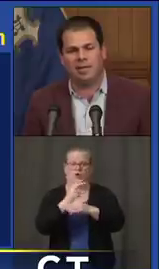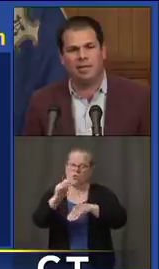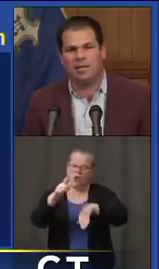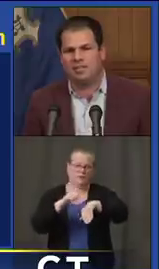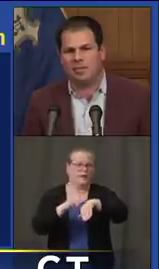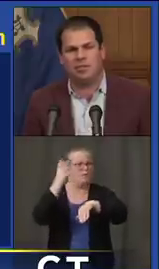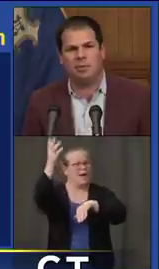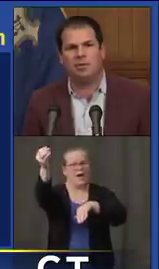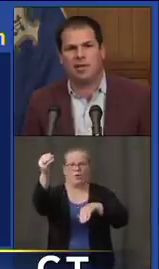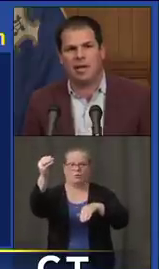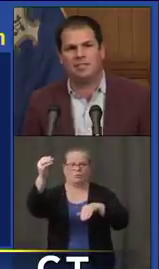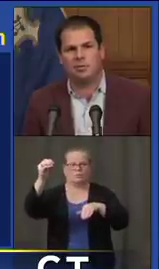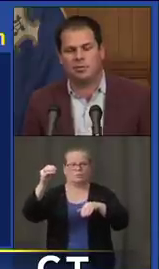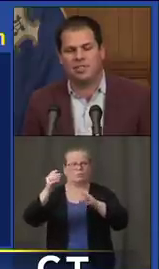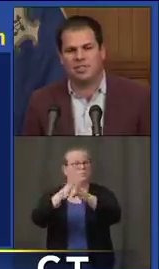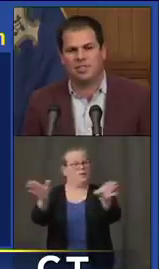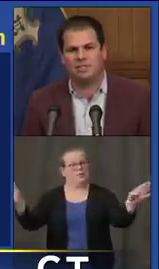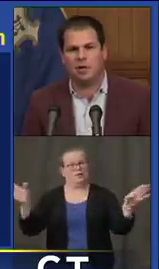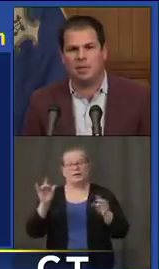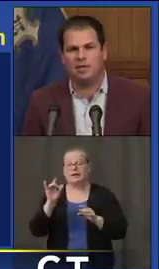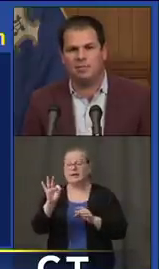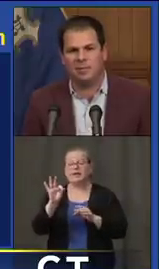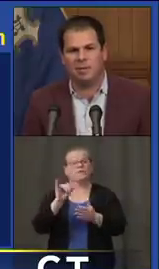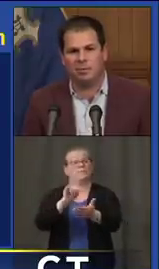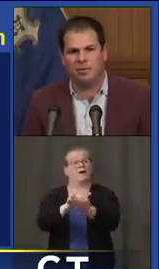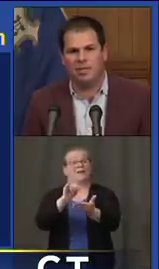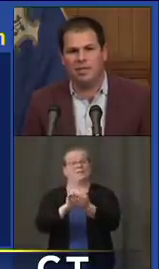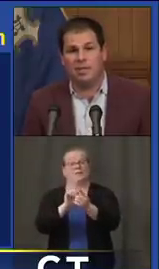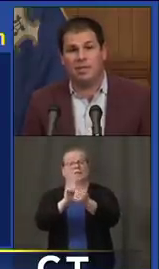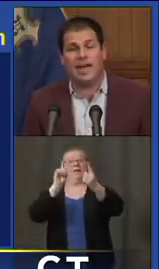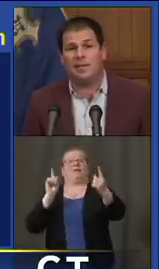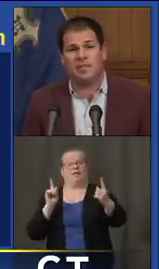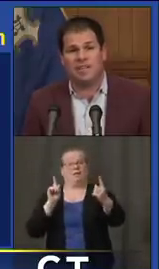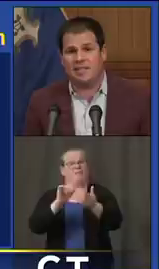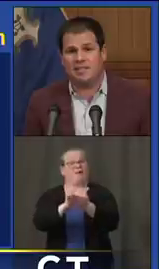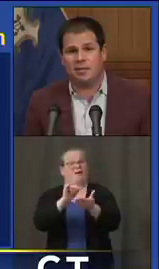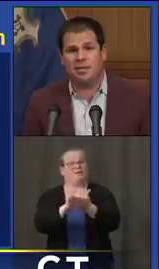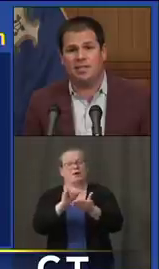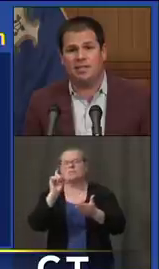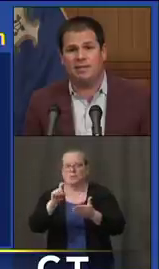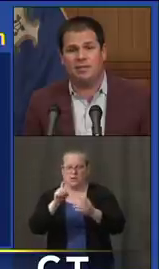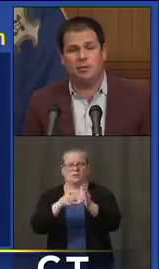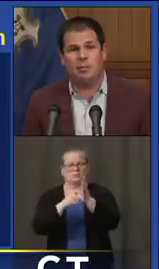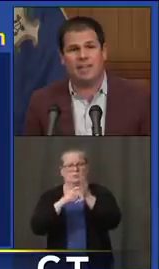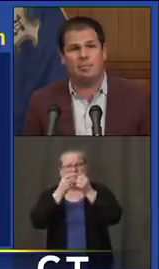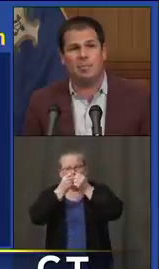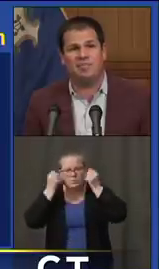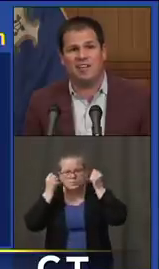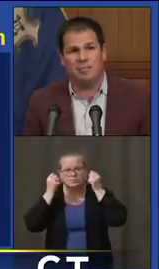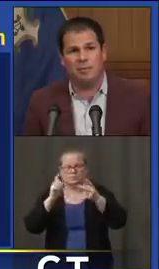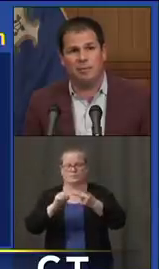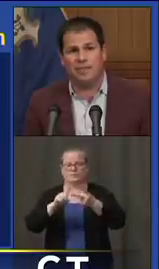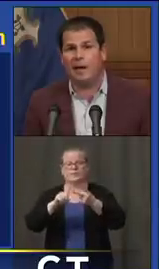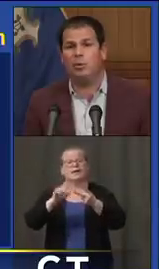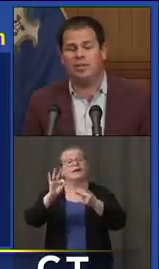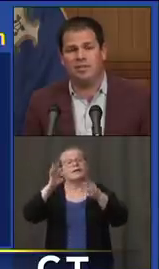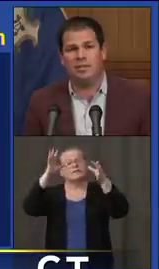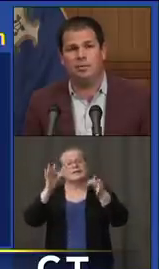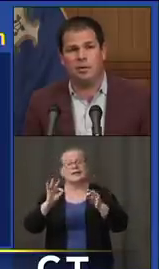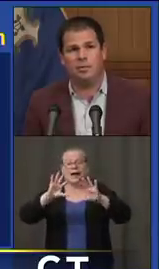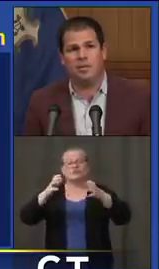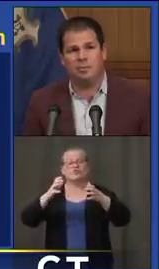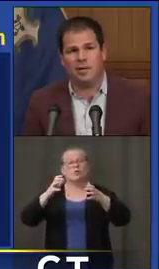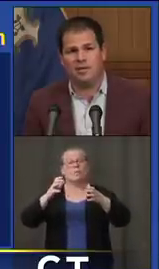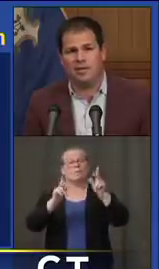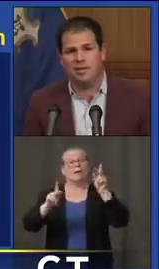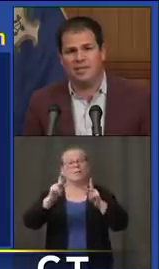public, especially where you cannot social distance from other people. Gathering size is currently limited to a maximum of 5 people. That will continue